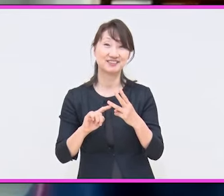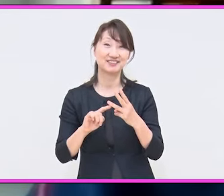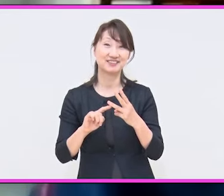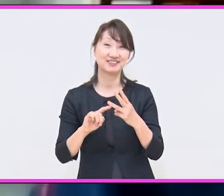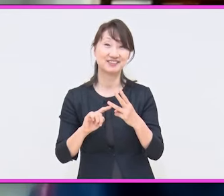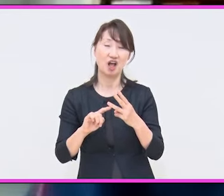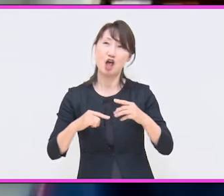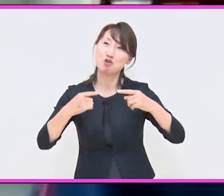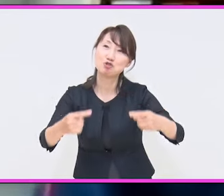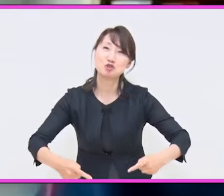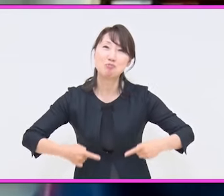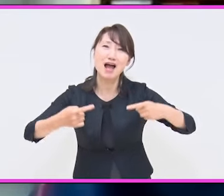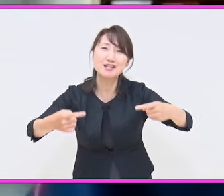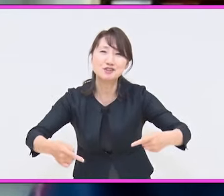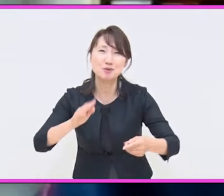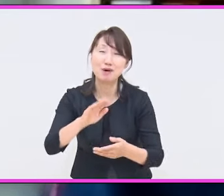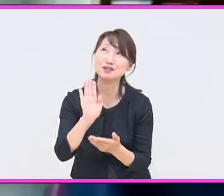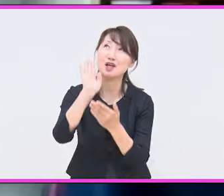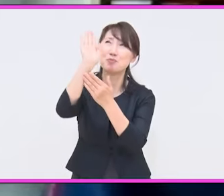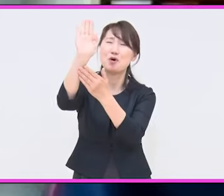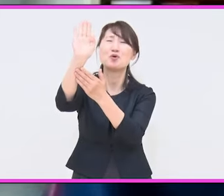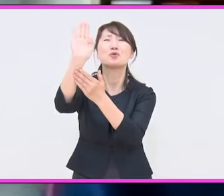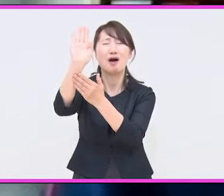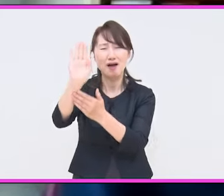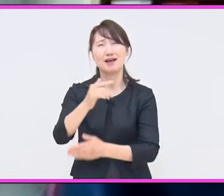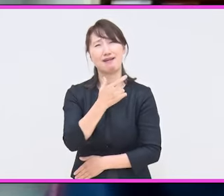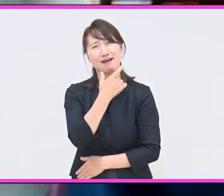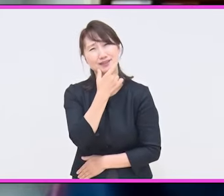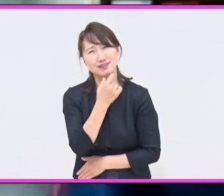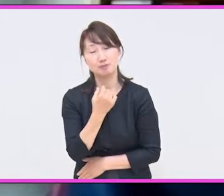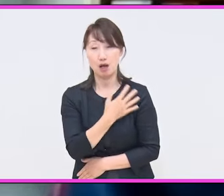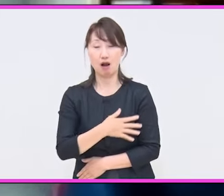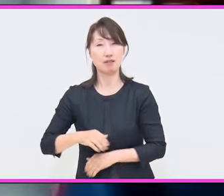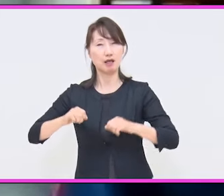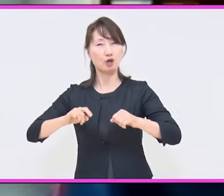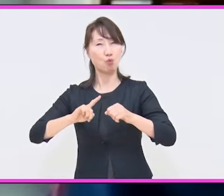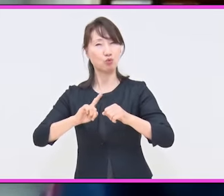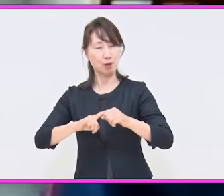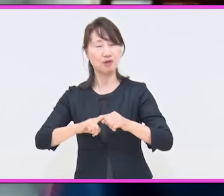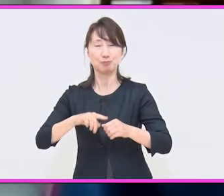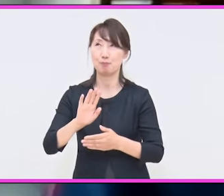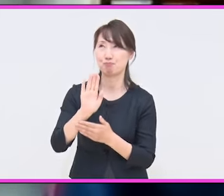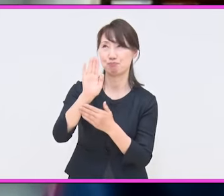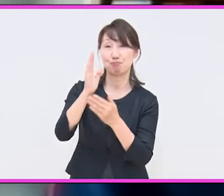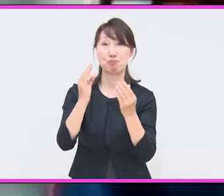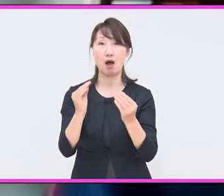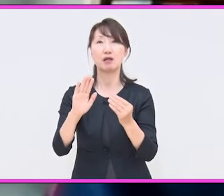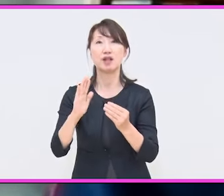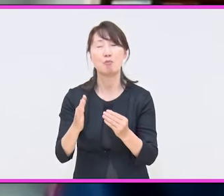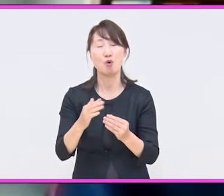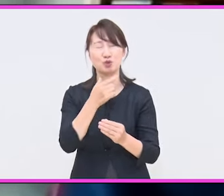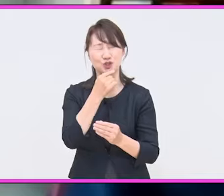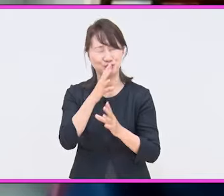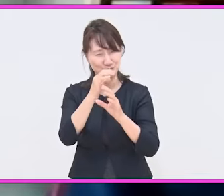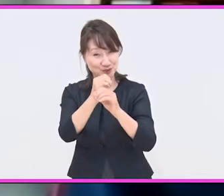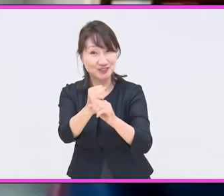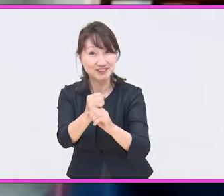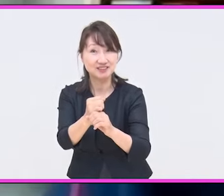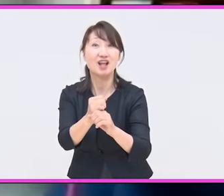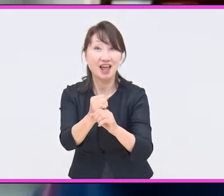Yes, I loved basketball, because I used to play to stay fit, but I grew to love it and represent my